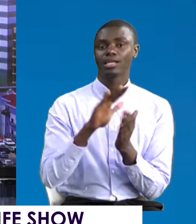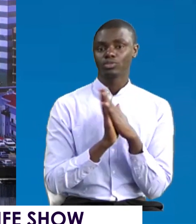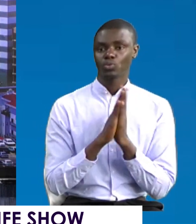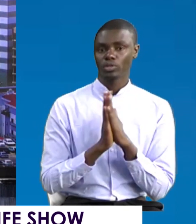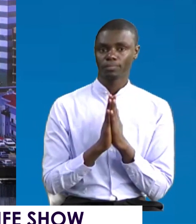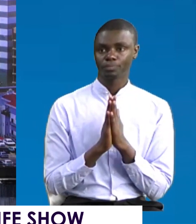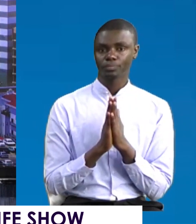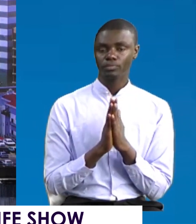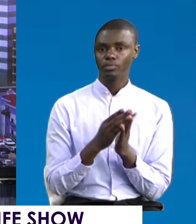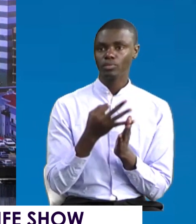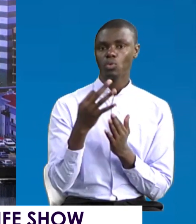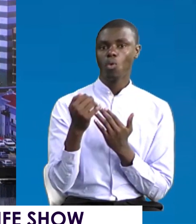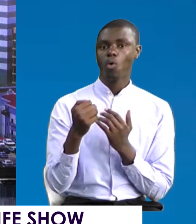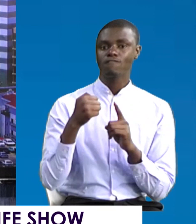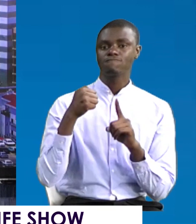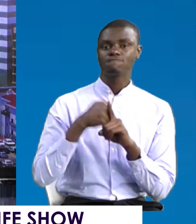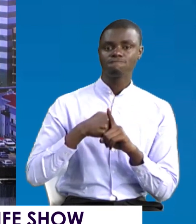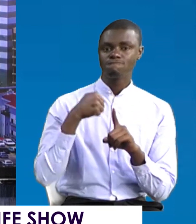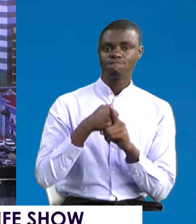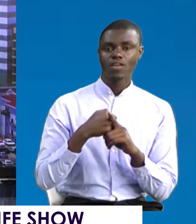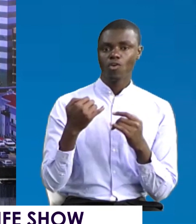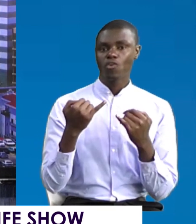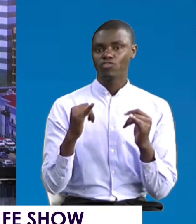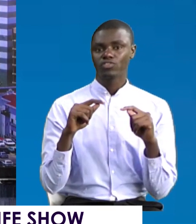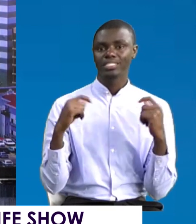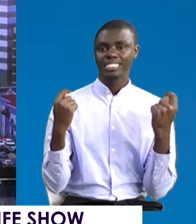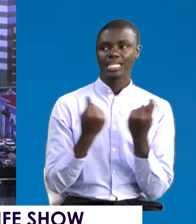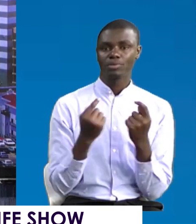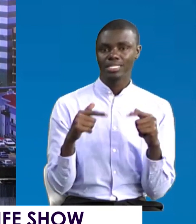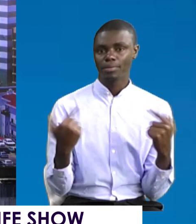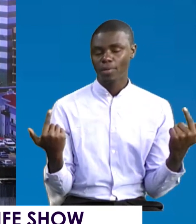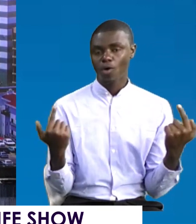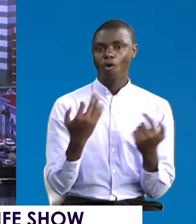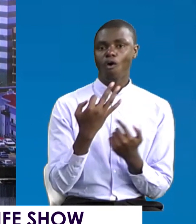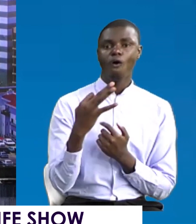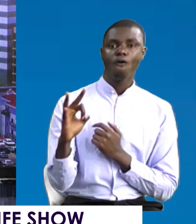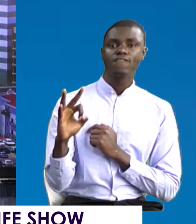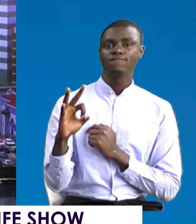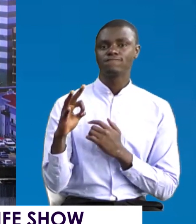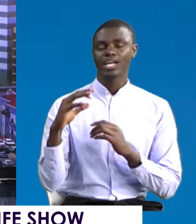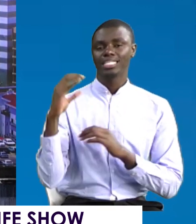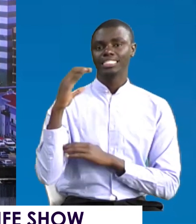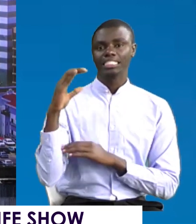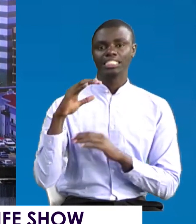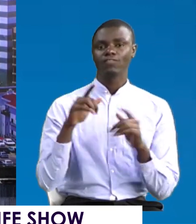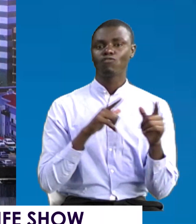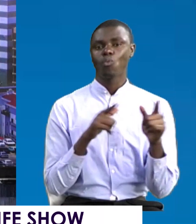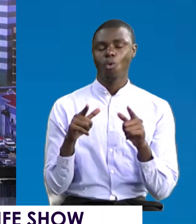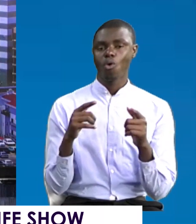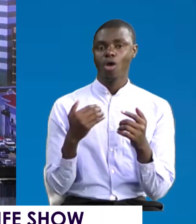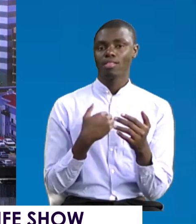story of strife, of tribalism, of civil war and civil strife, there